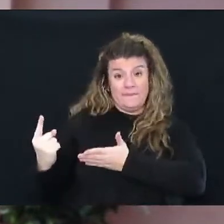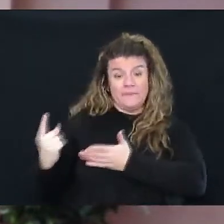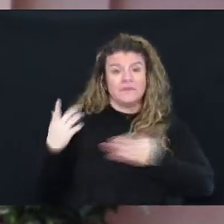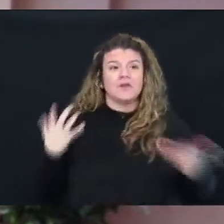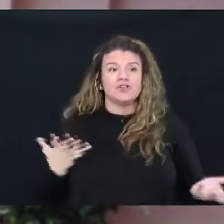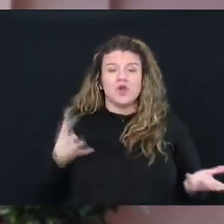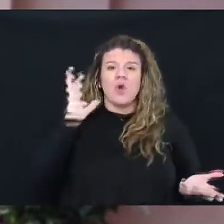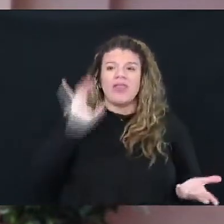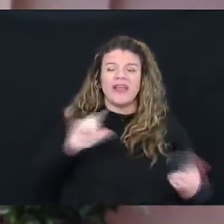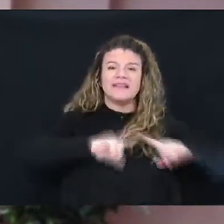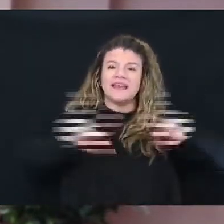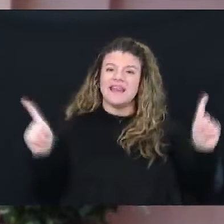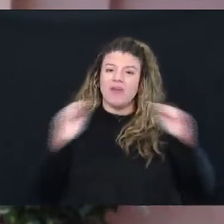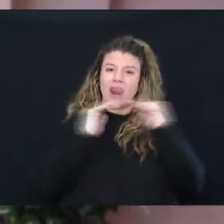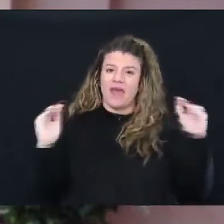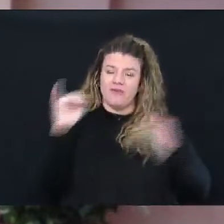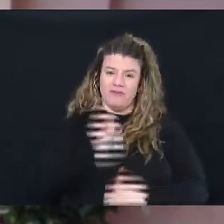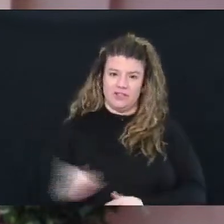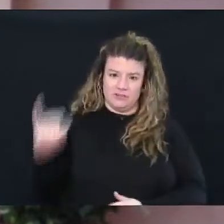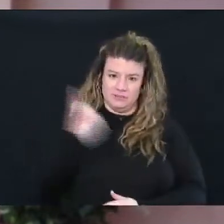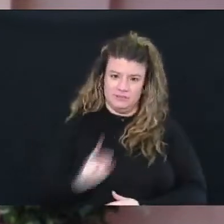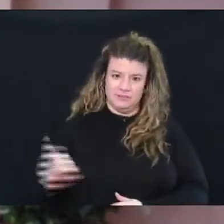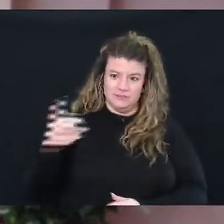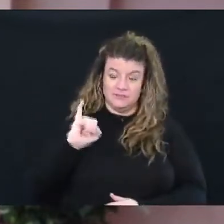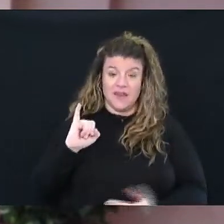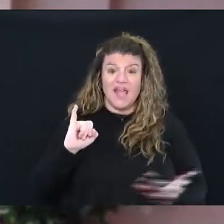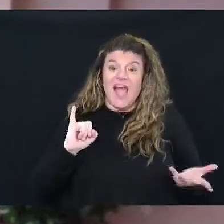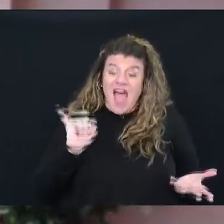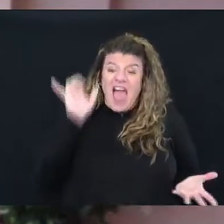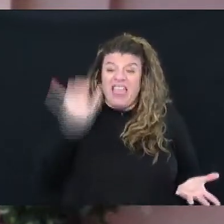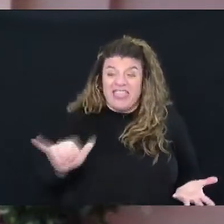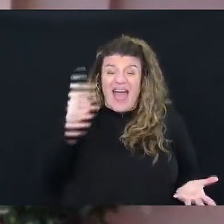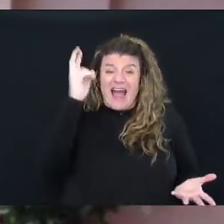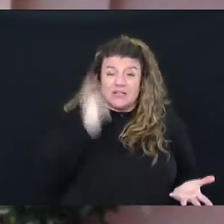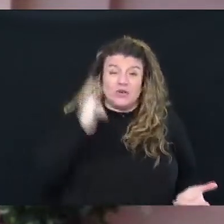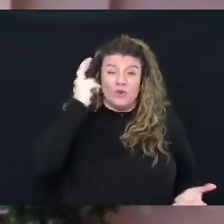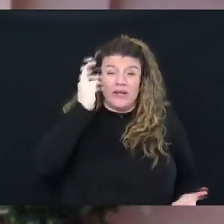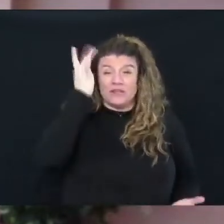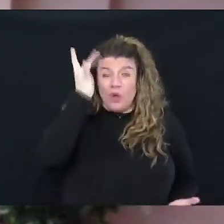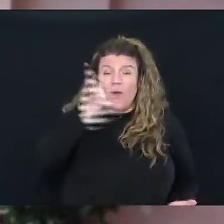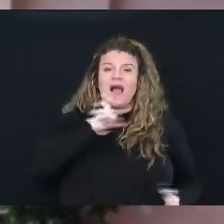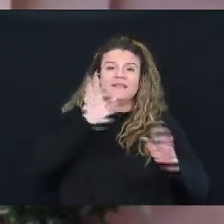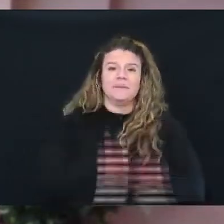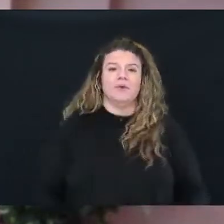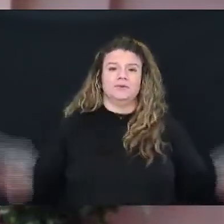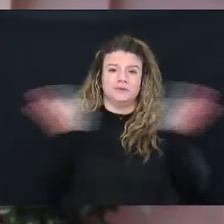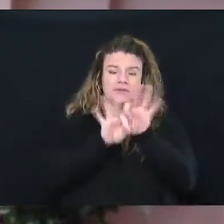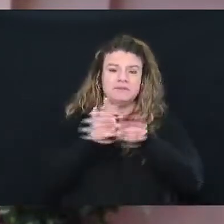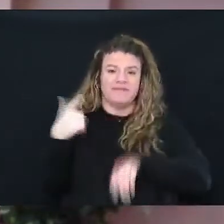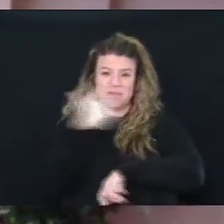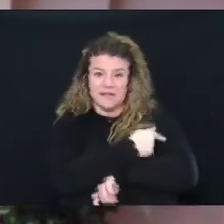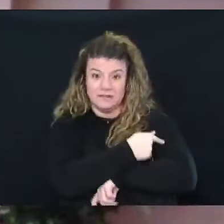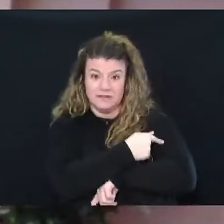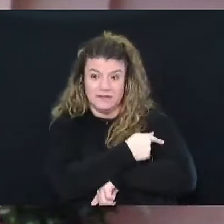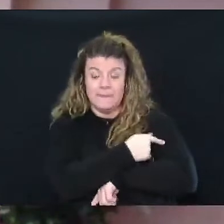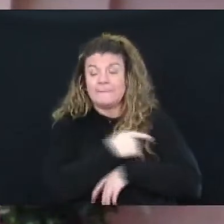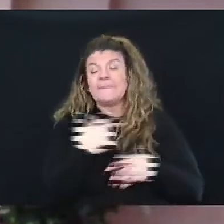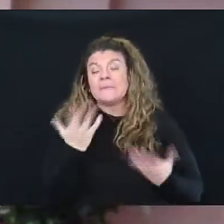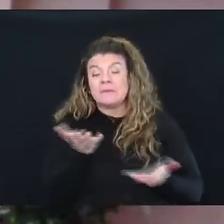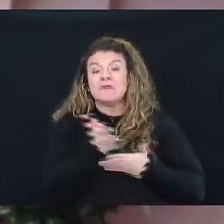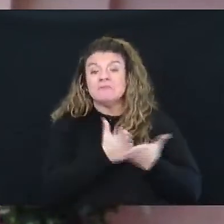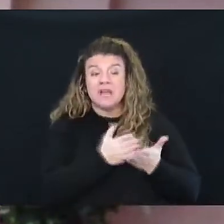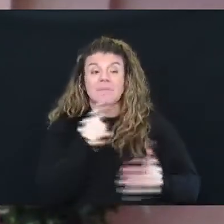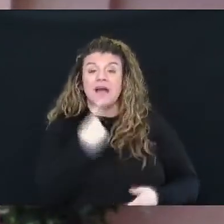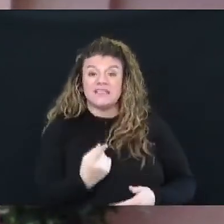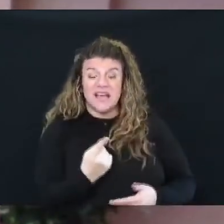this is a different level of infectiousness. And that's the reason why it's so important to be vaccinated. Now, some people might say,